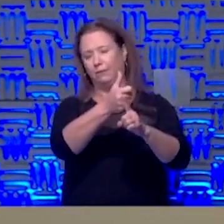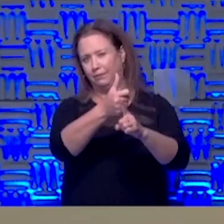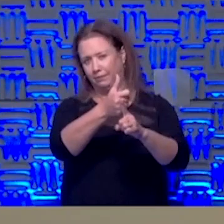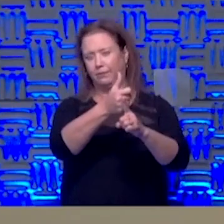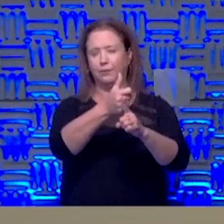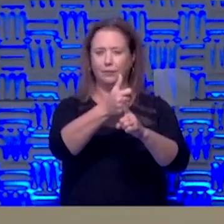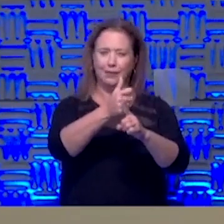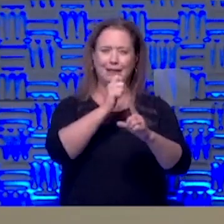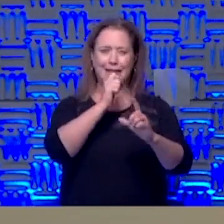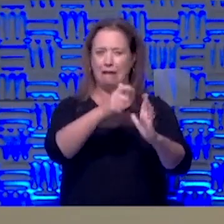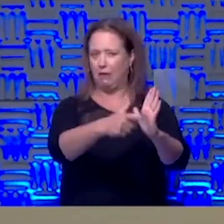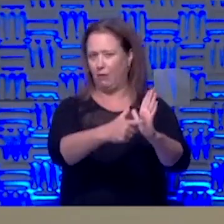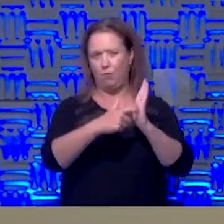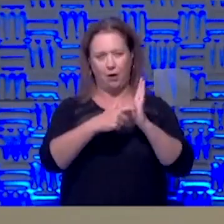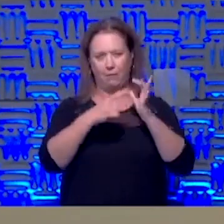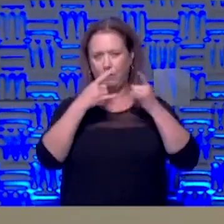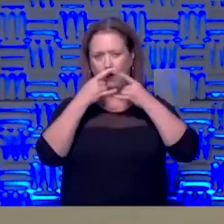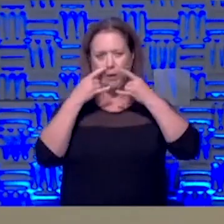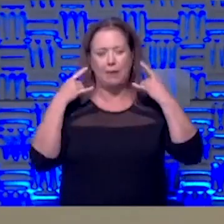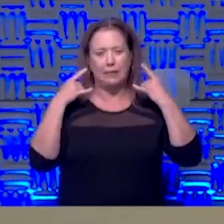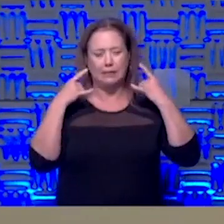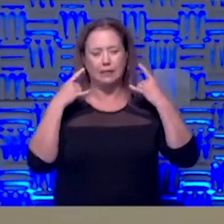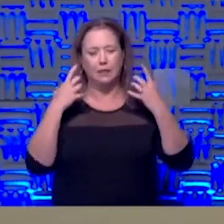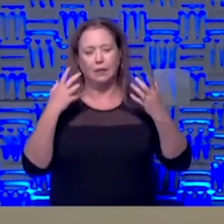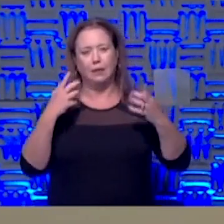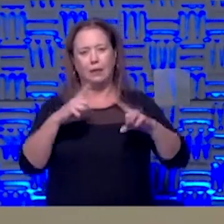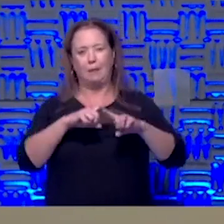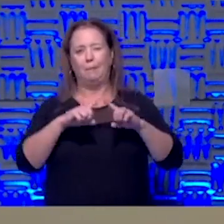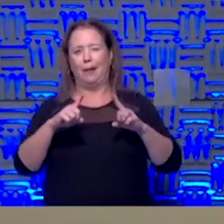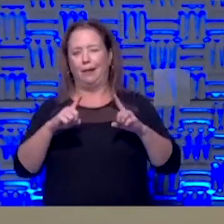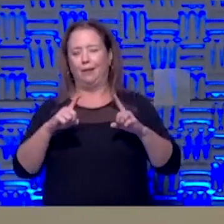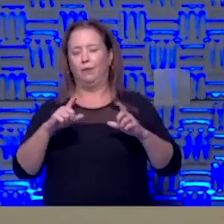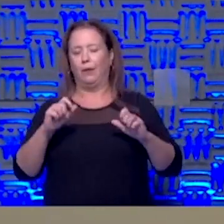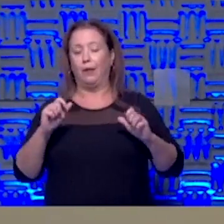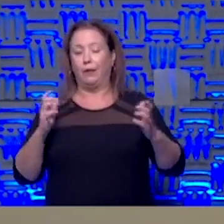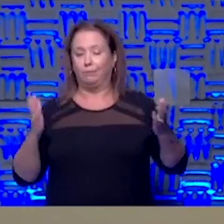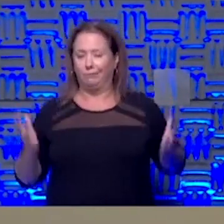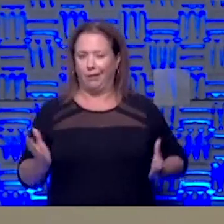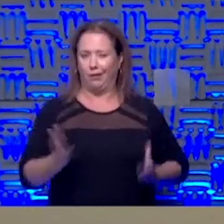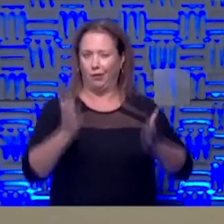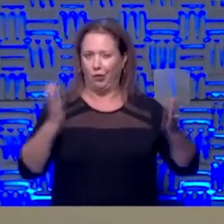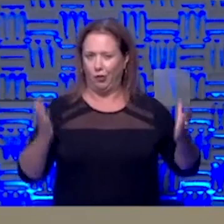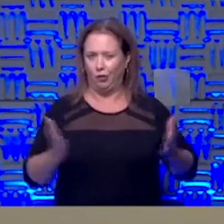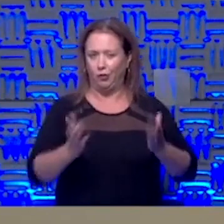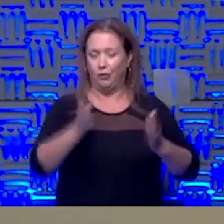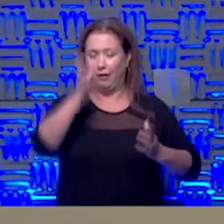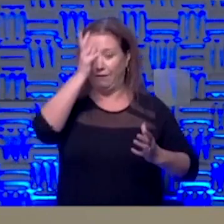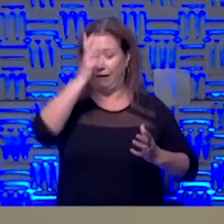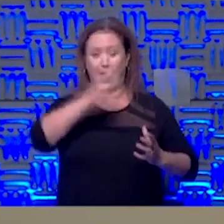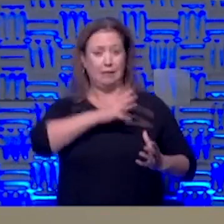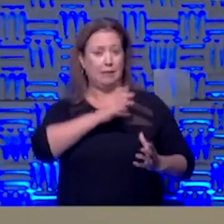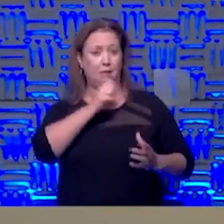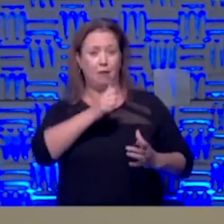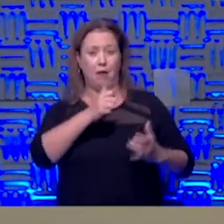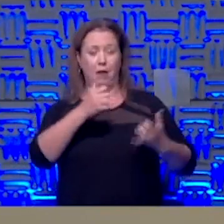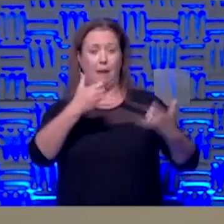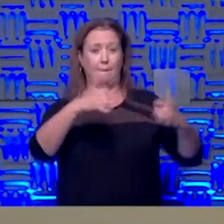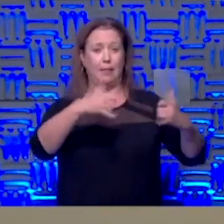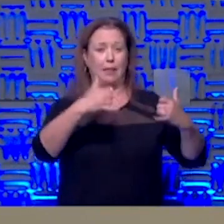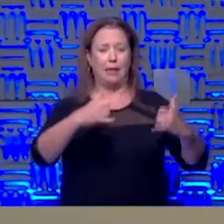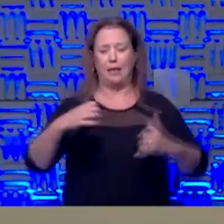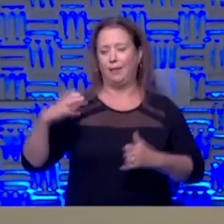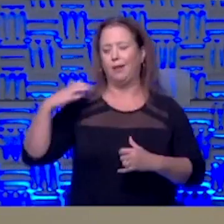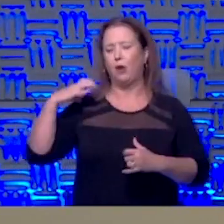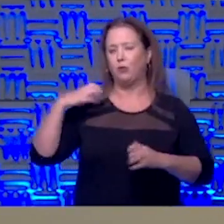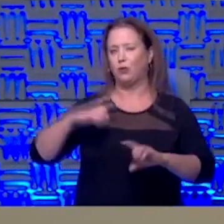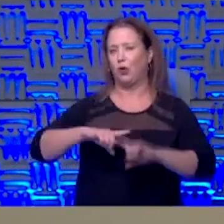there's not a requirement, but it's almost inferred that obviously, especially if guys aren't playing, the coaches are a different